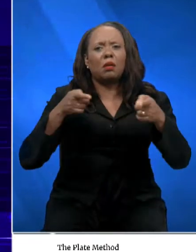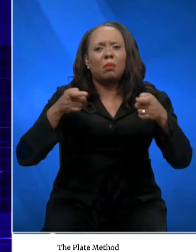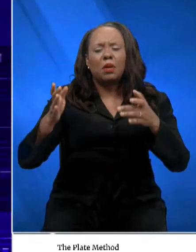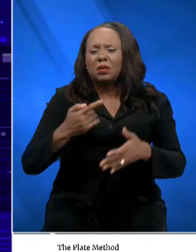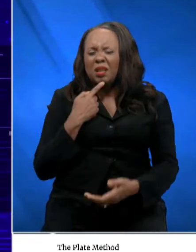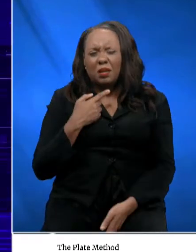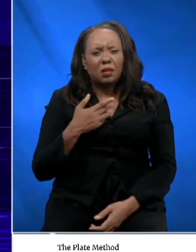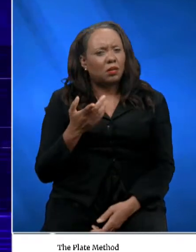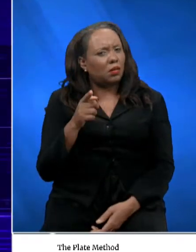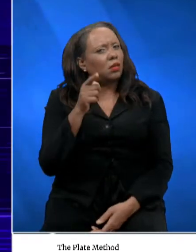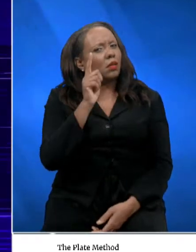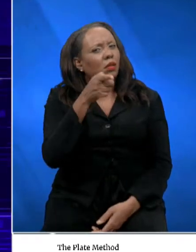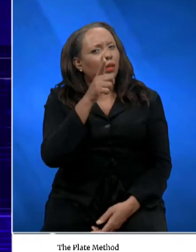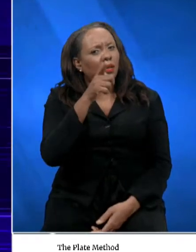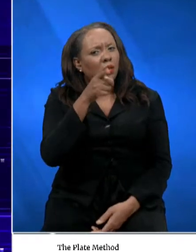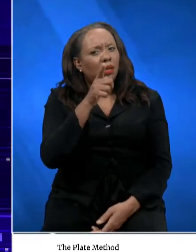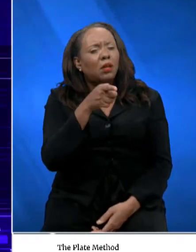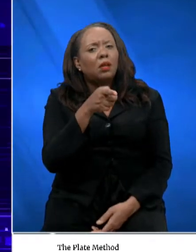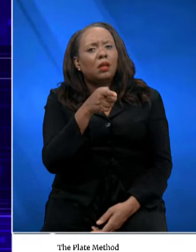specialist and see what is with your eyes.